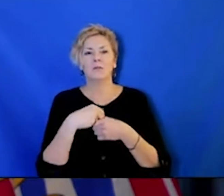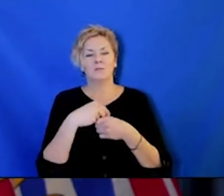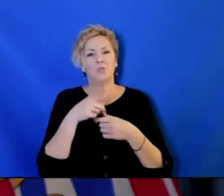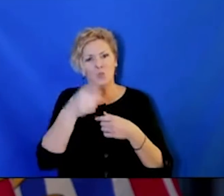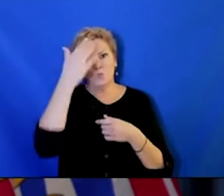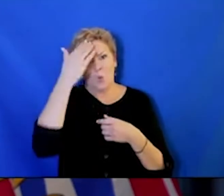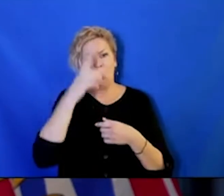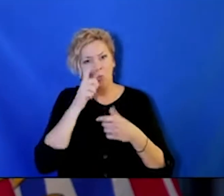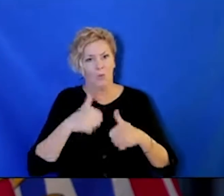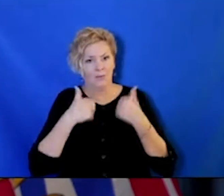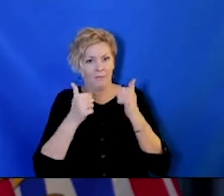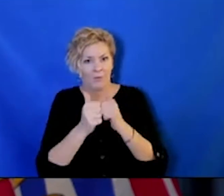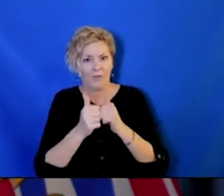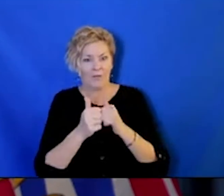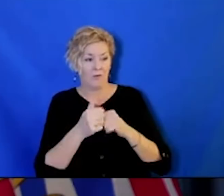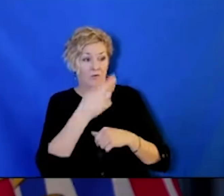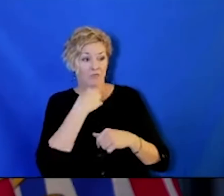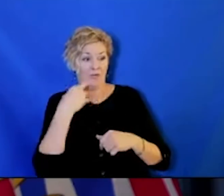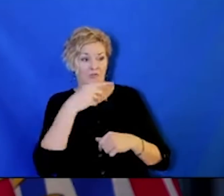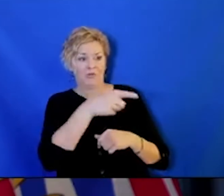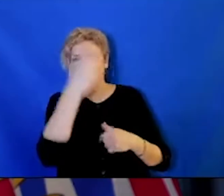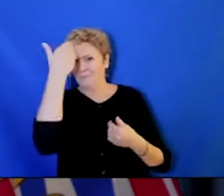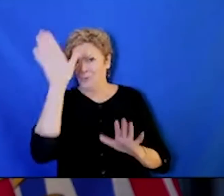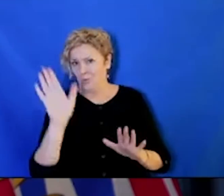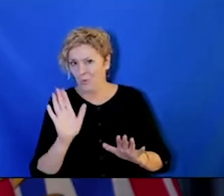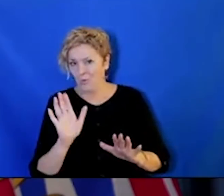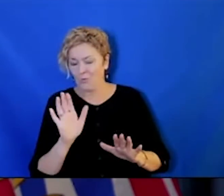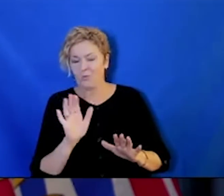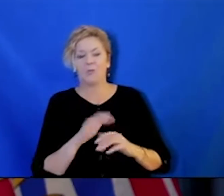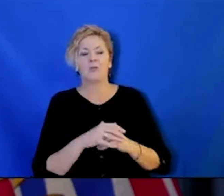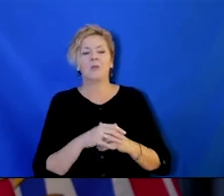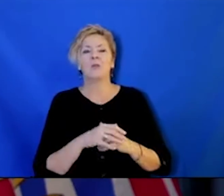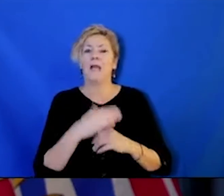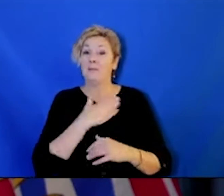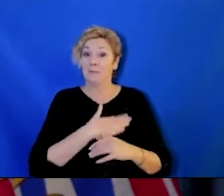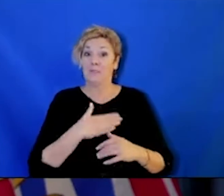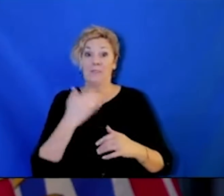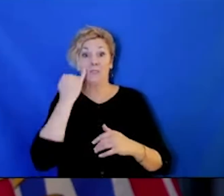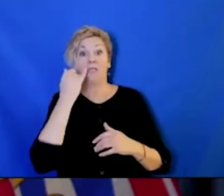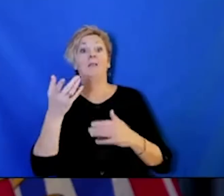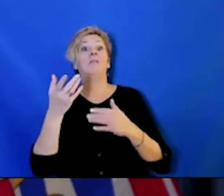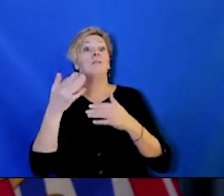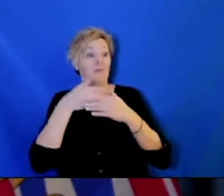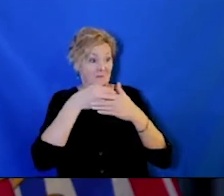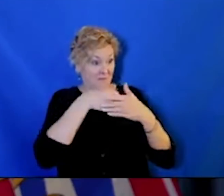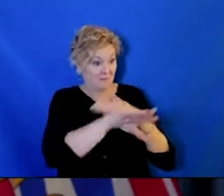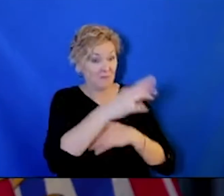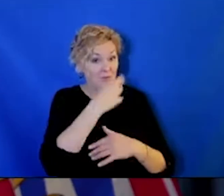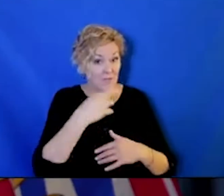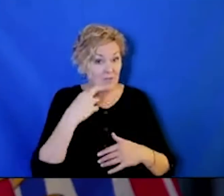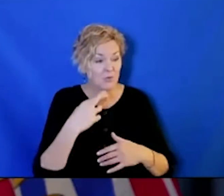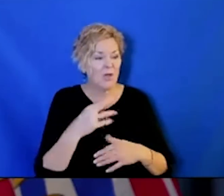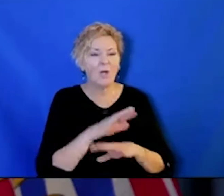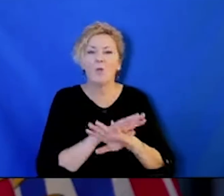place. Don't try and go with a larger group. Don't try and mingle with groups. Now's the time where we say